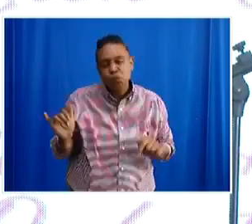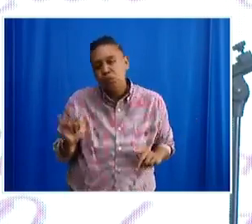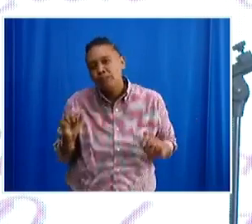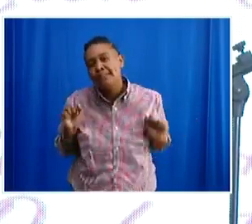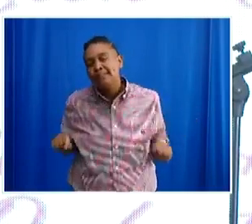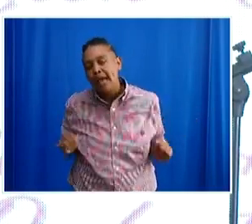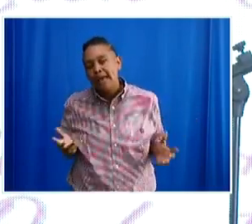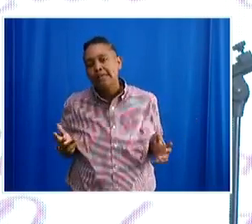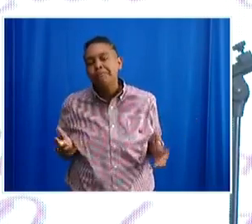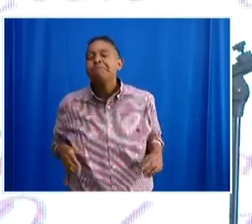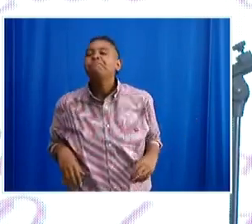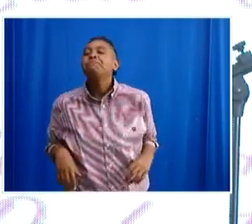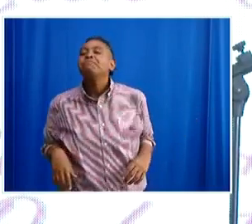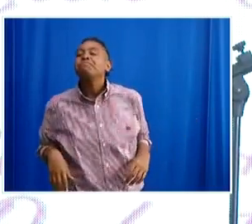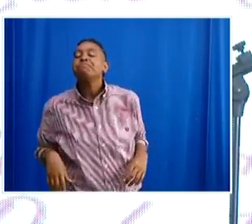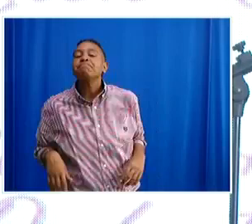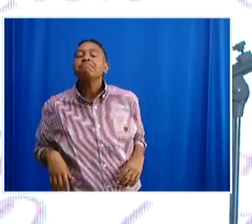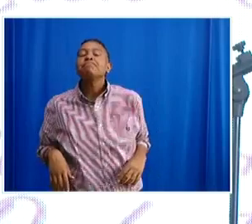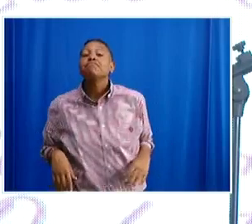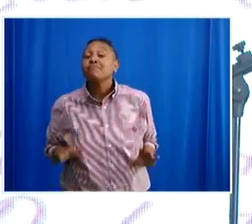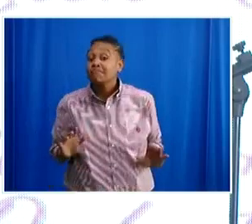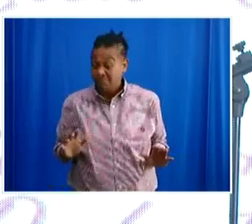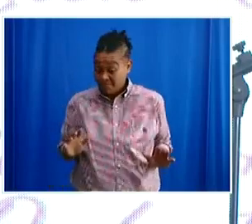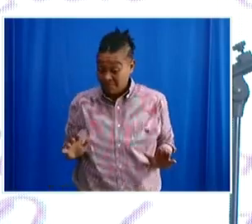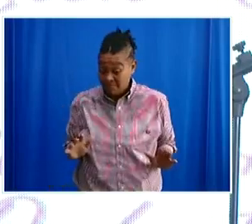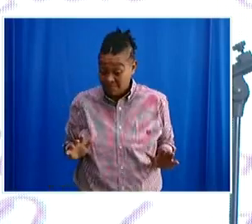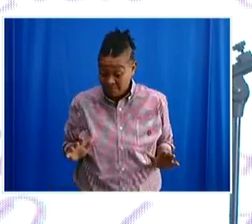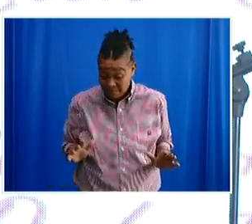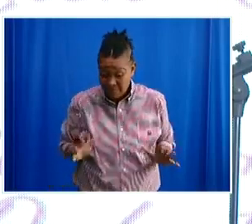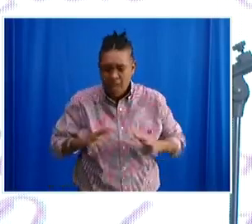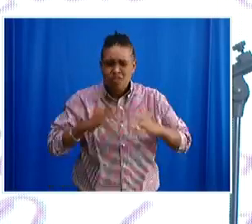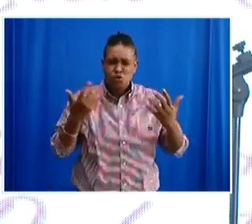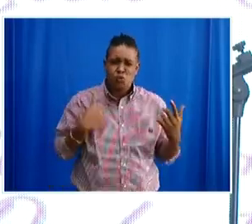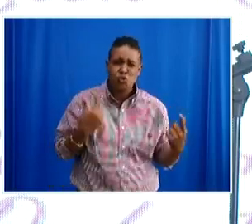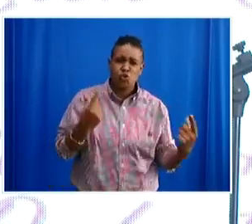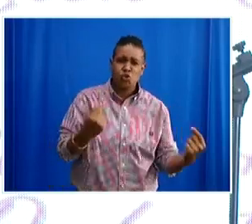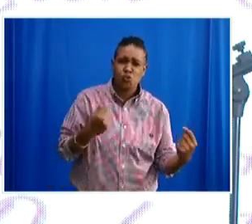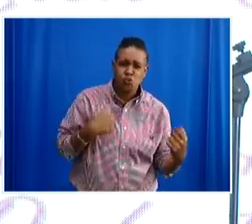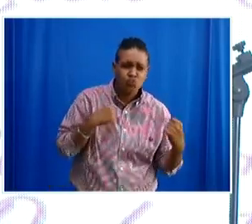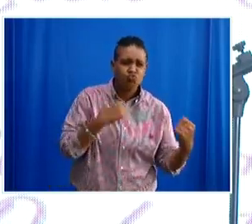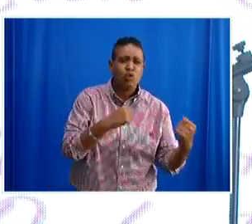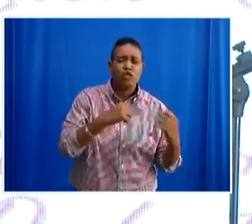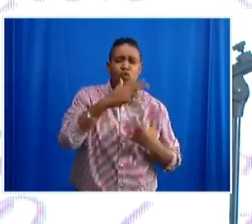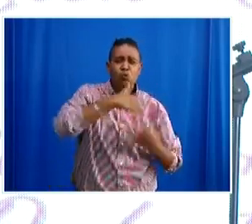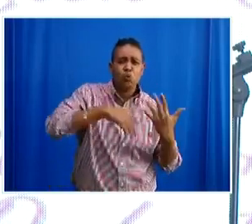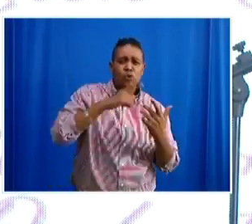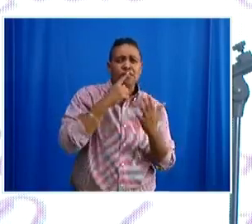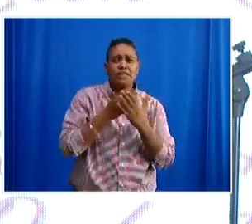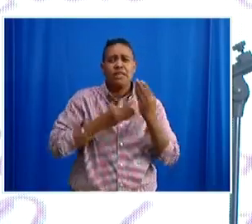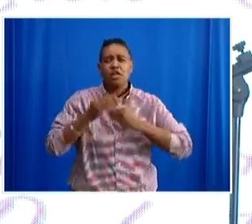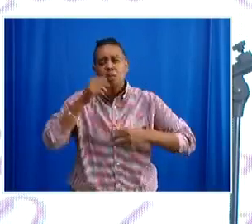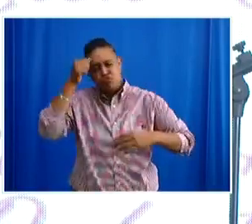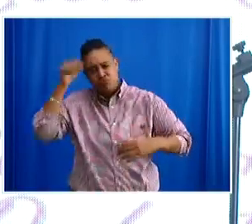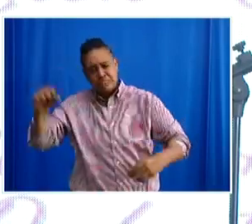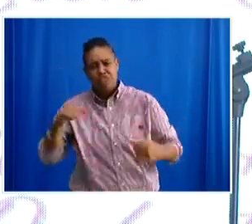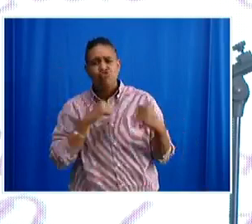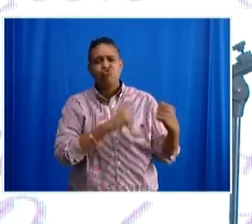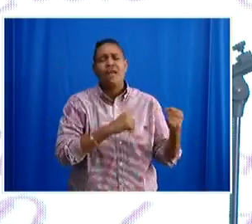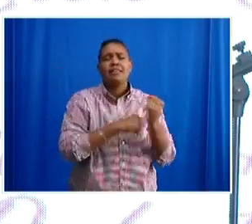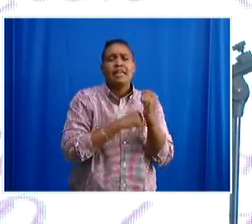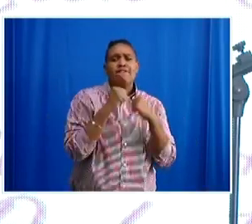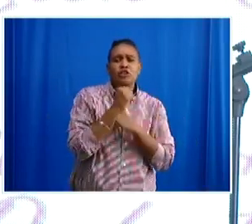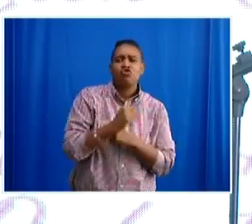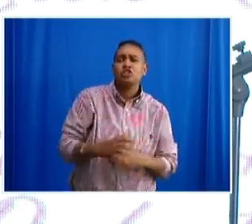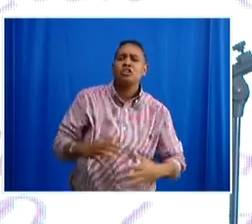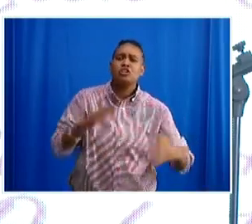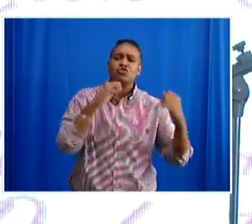much as we do in this regard, as much as we strengthen social and economic resilience, strengthen infrastructure, strengthen